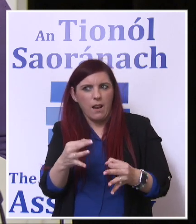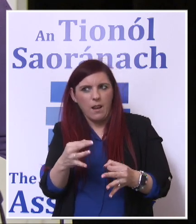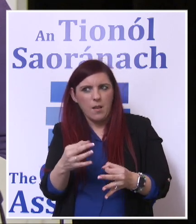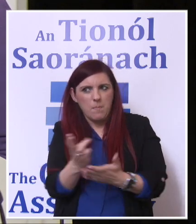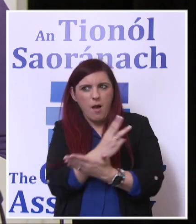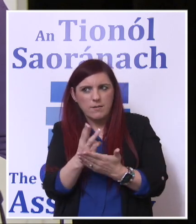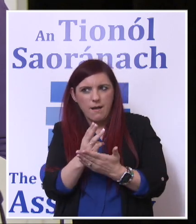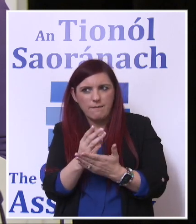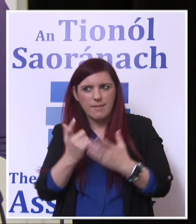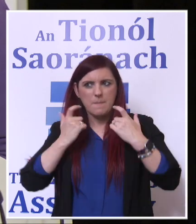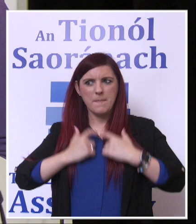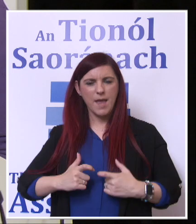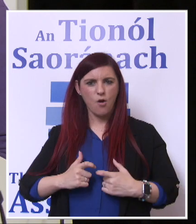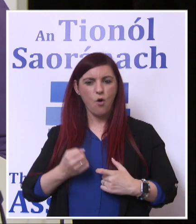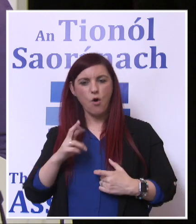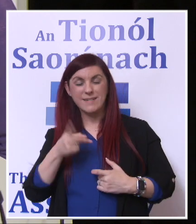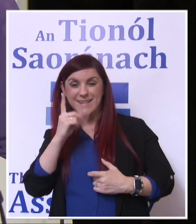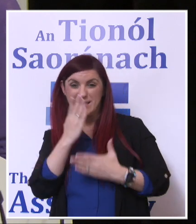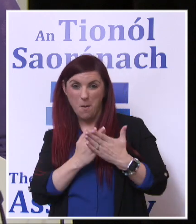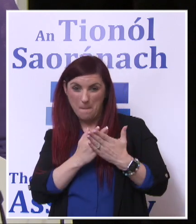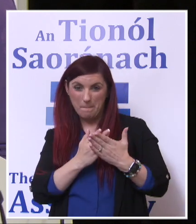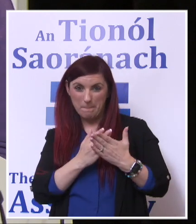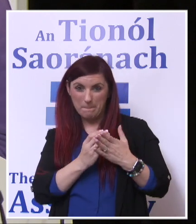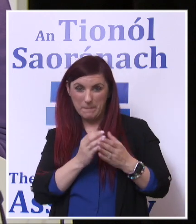did party politics creep in?